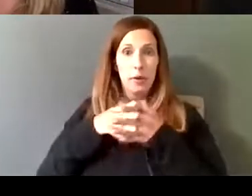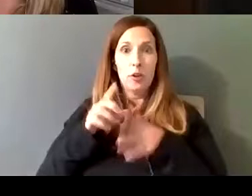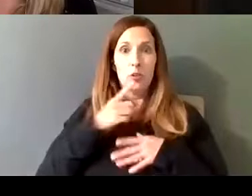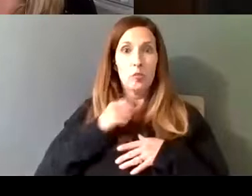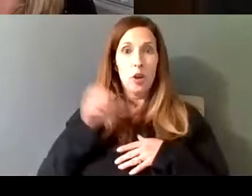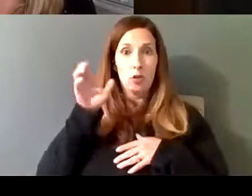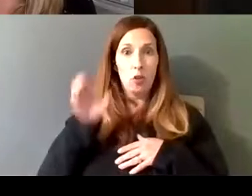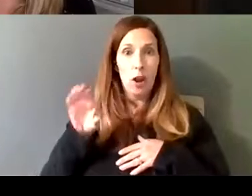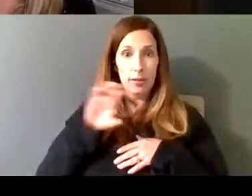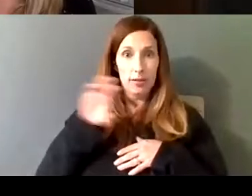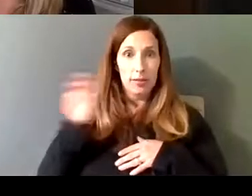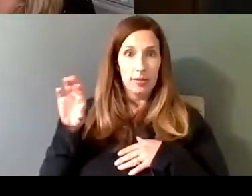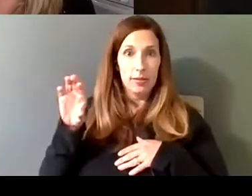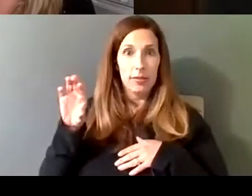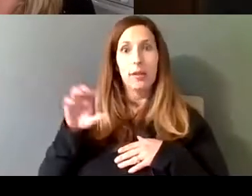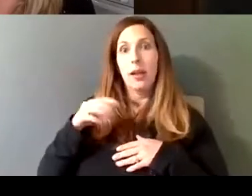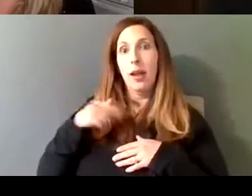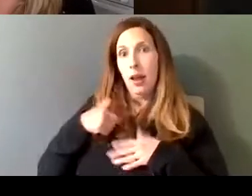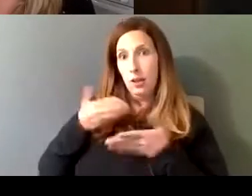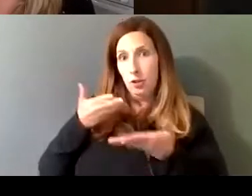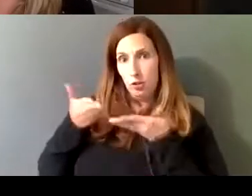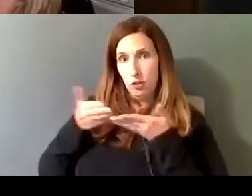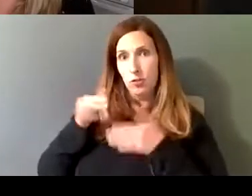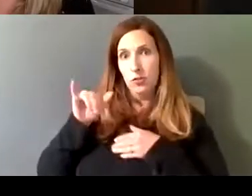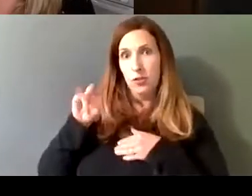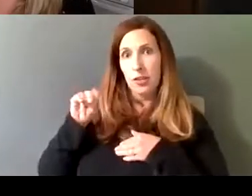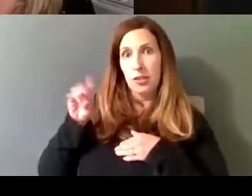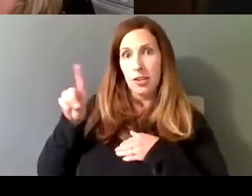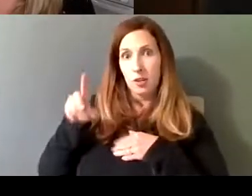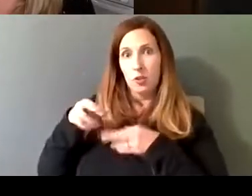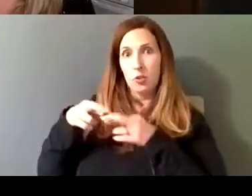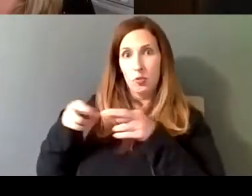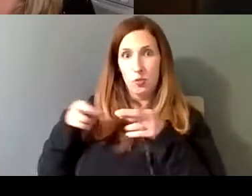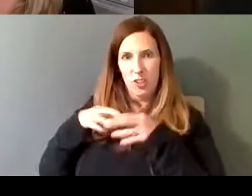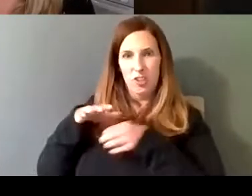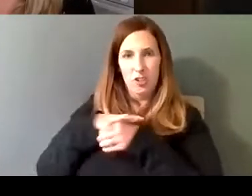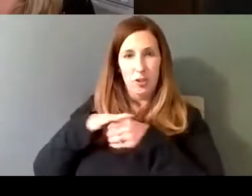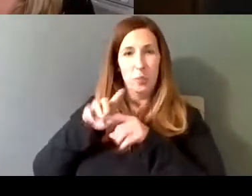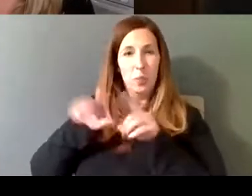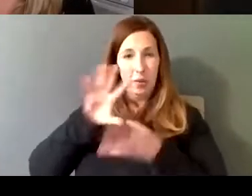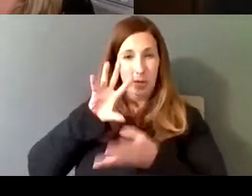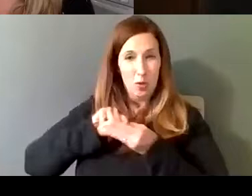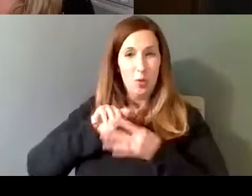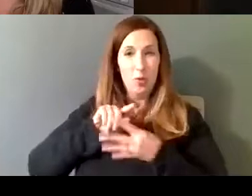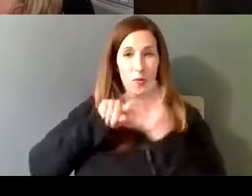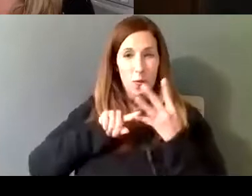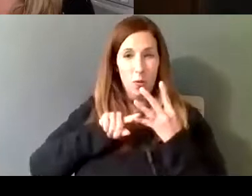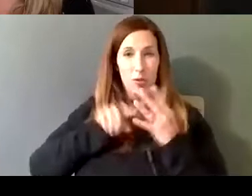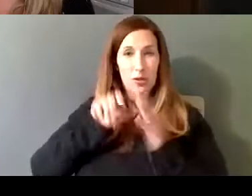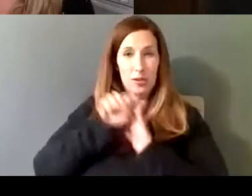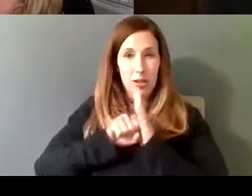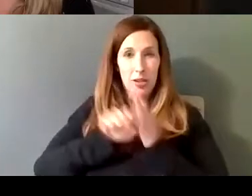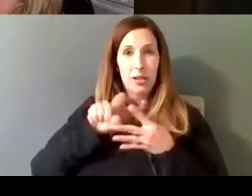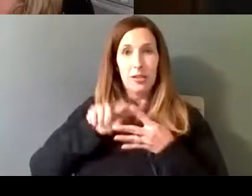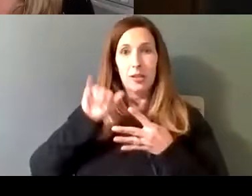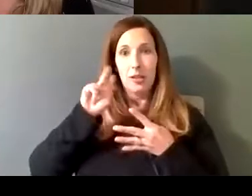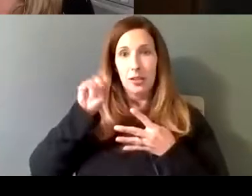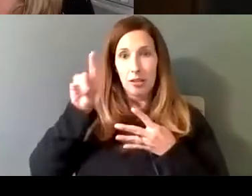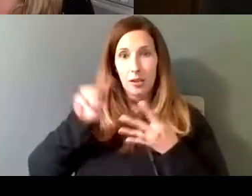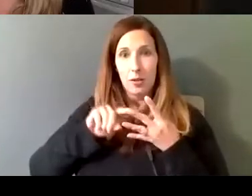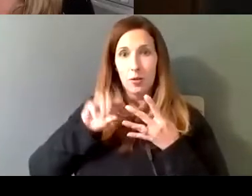the region that I serve is the Indiana region, which is actually a 4-state territory. Indiana, Ohio, parts